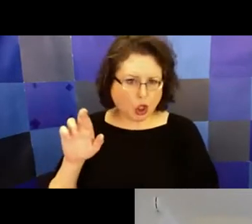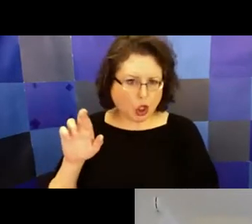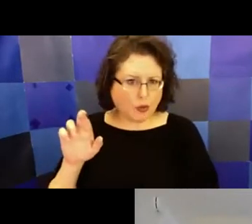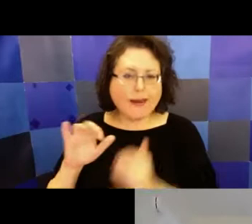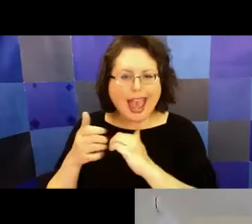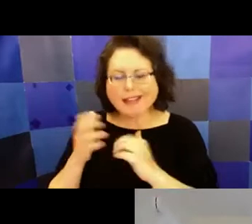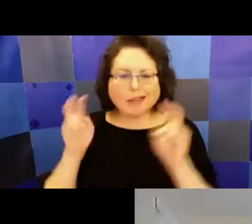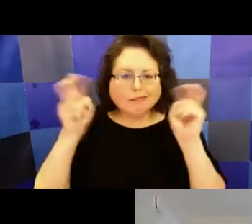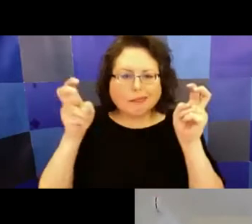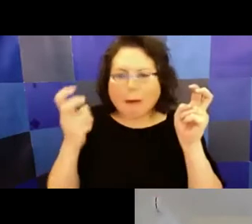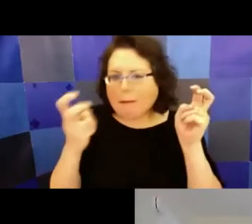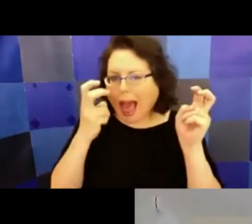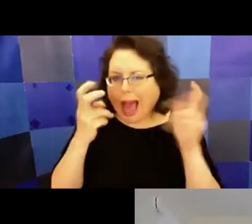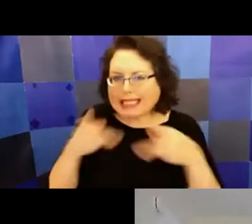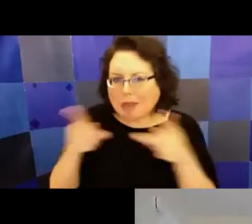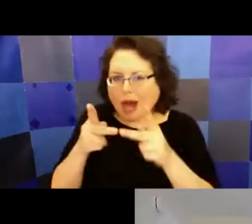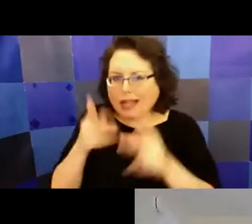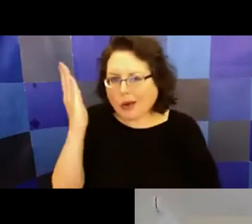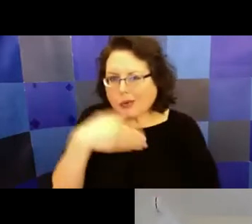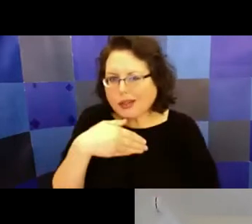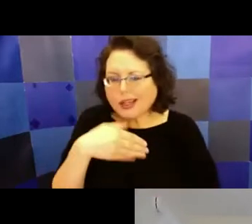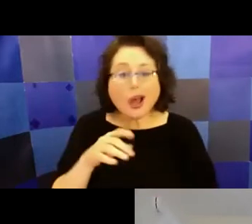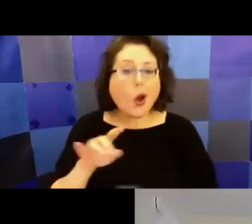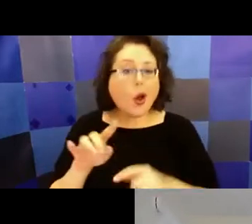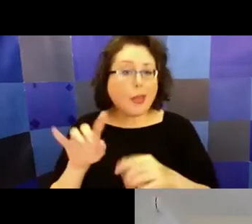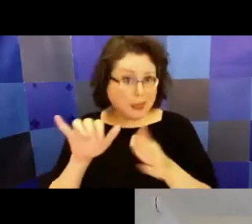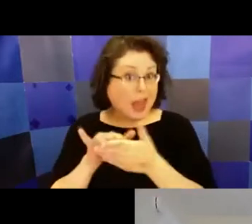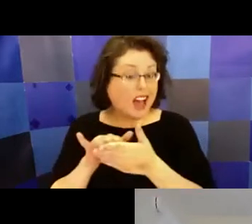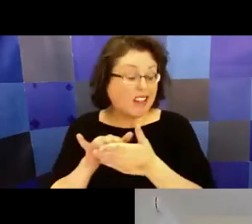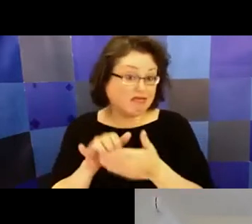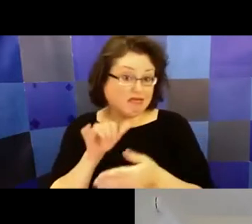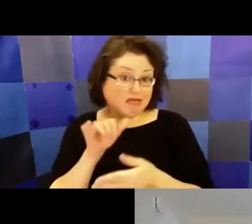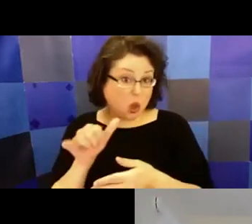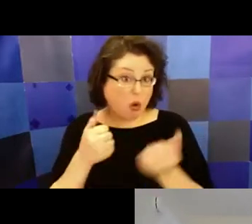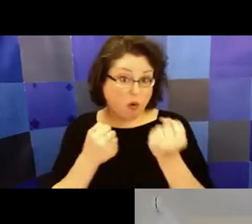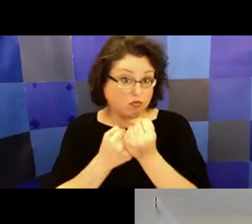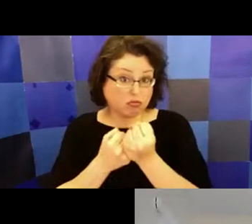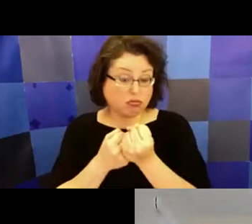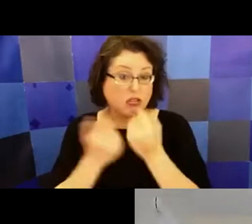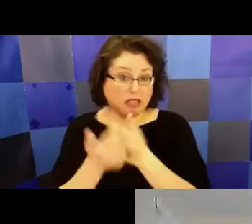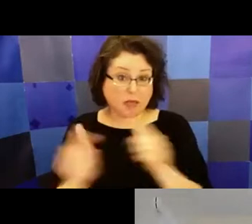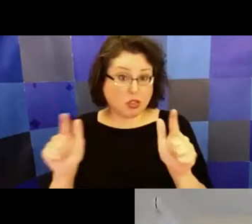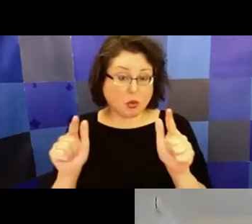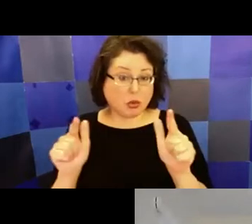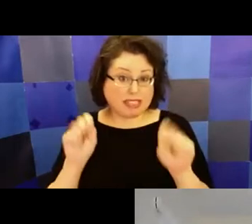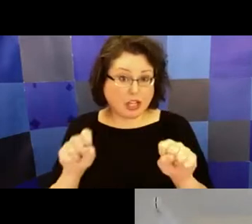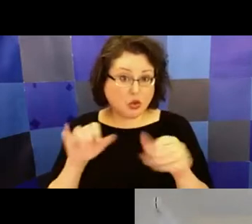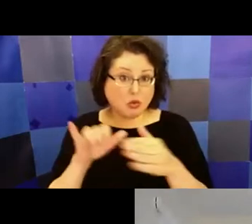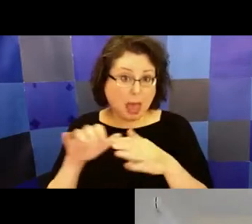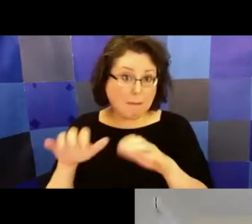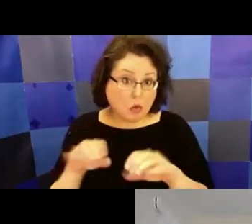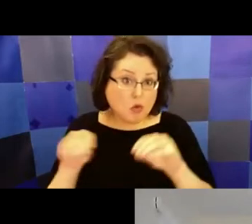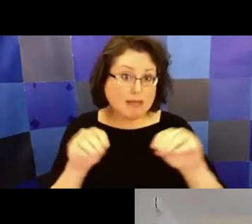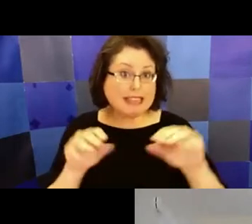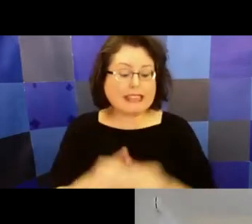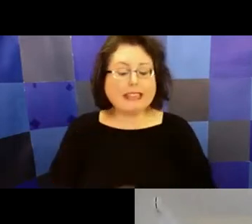and blind spots and how that undermined the liberatory potential of some of these movements. You know, I want to